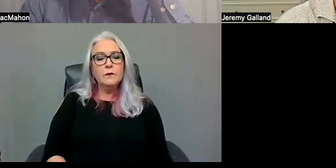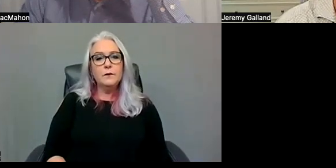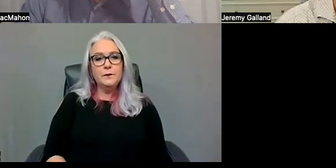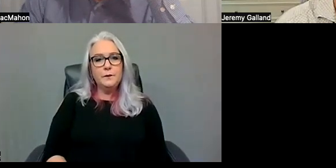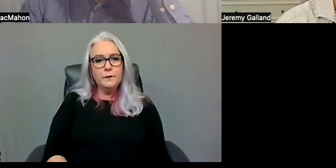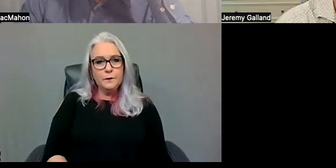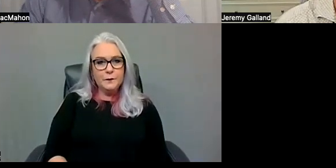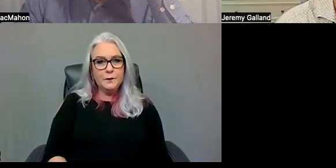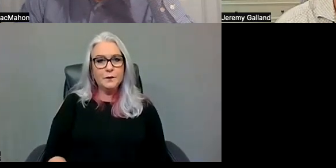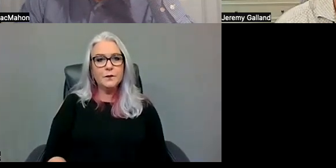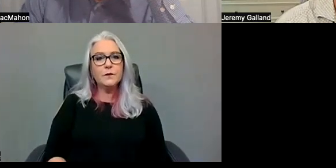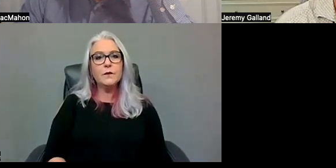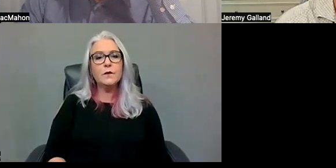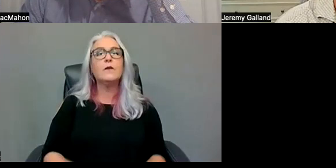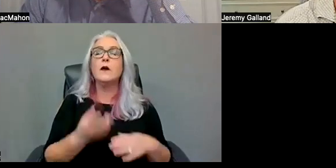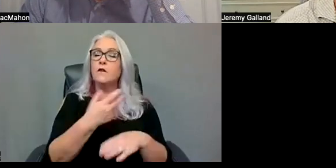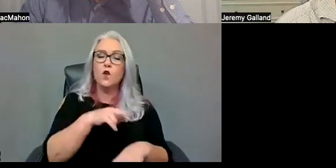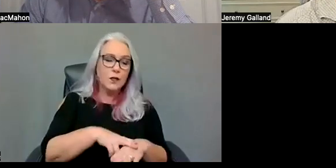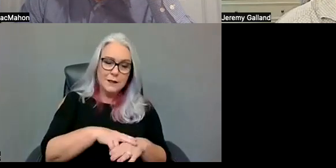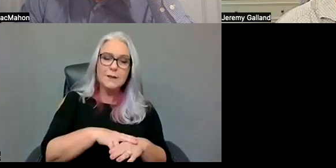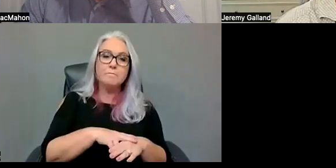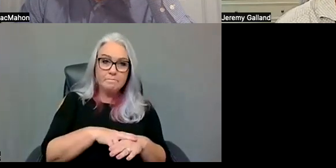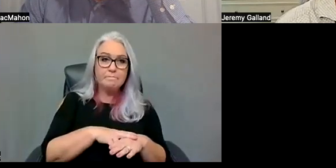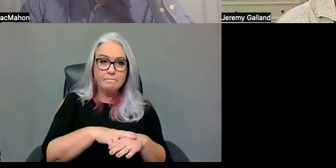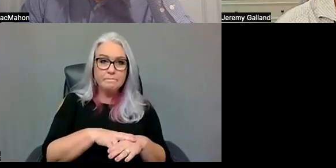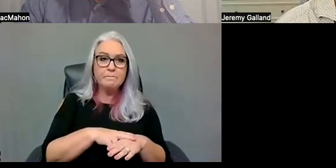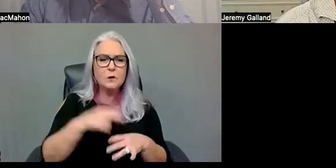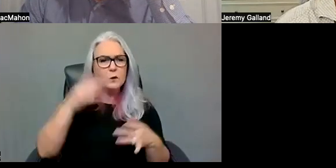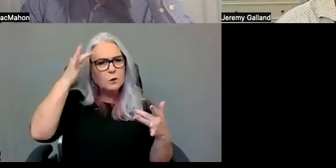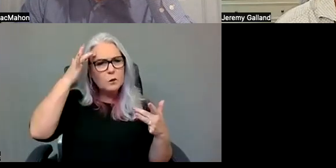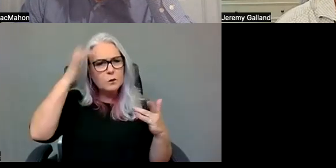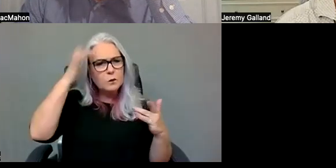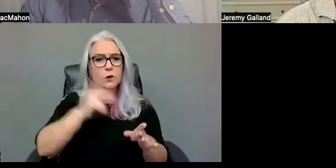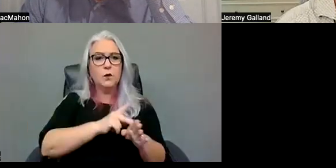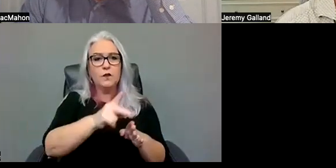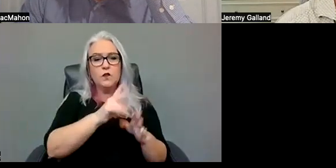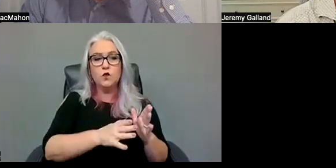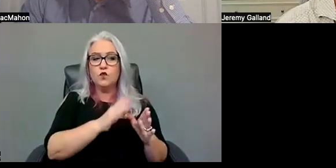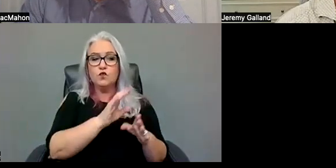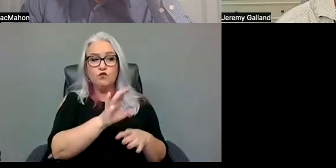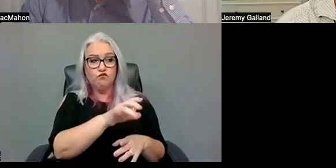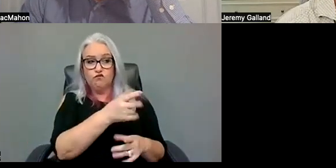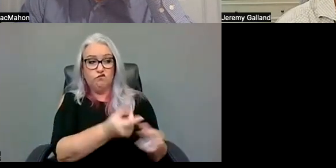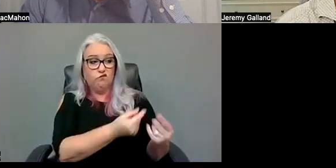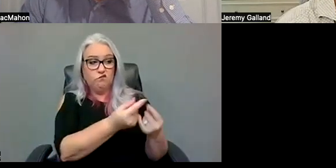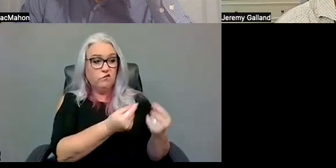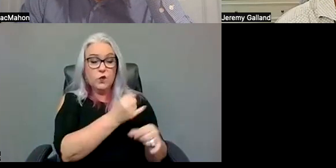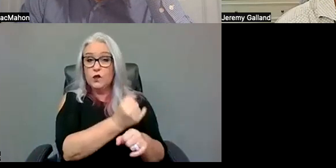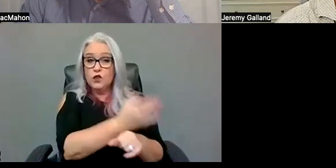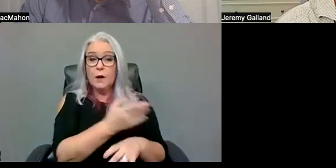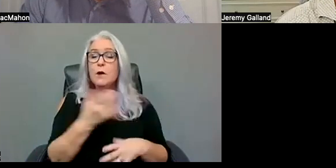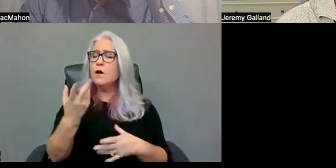are experienced professionals doing their job. Of course, there are principals